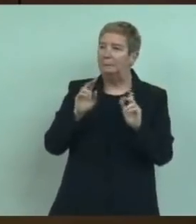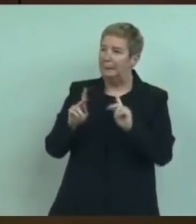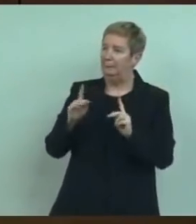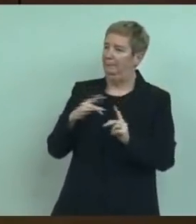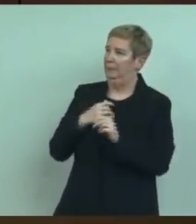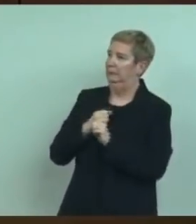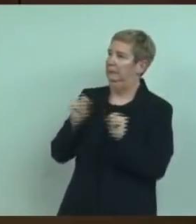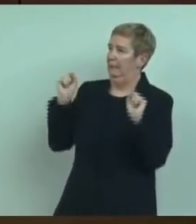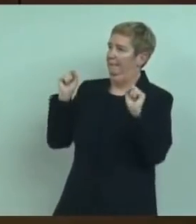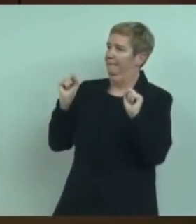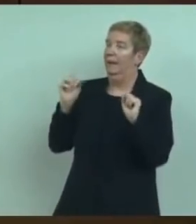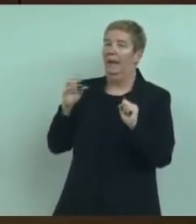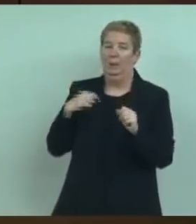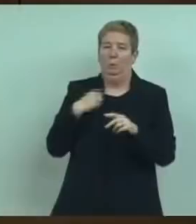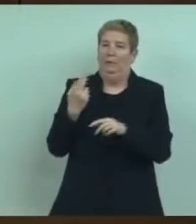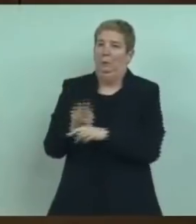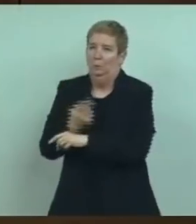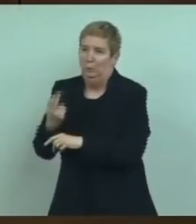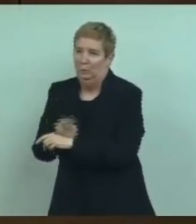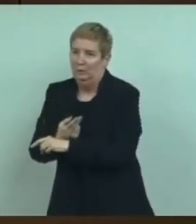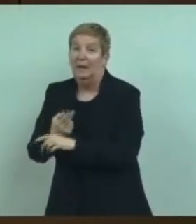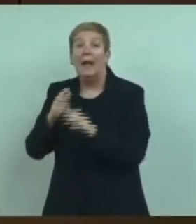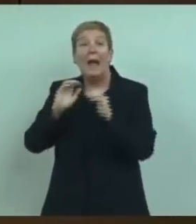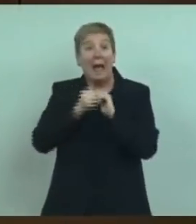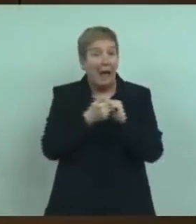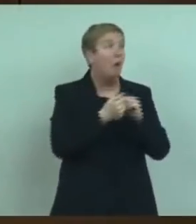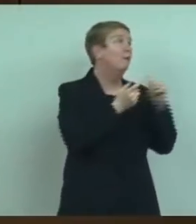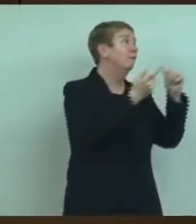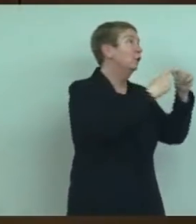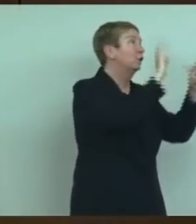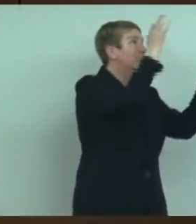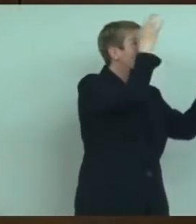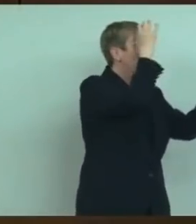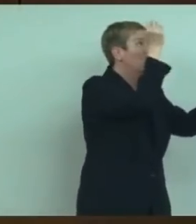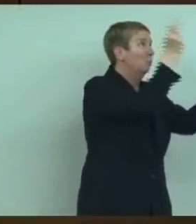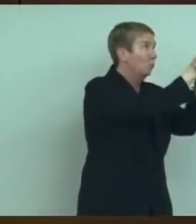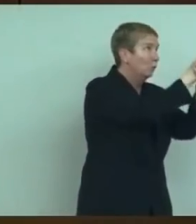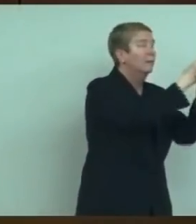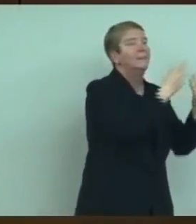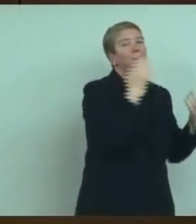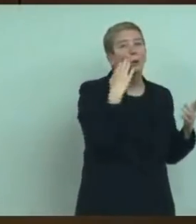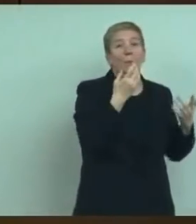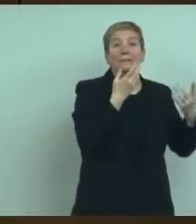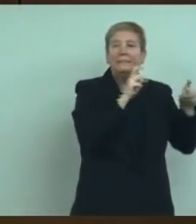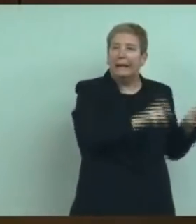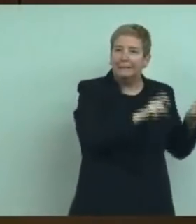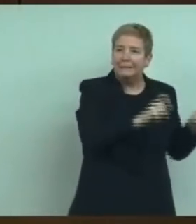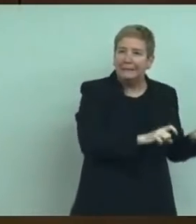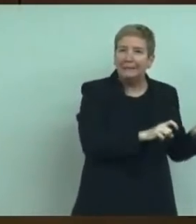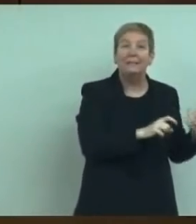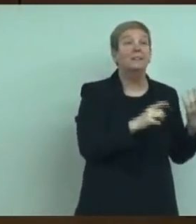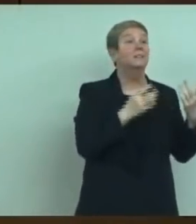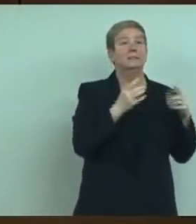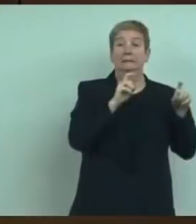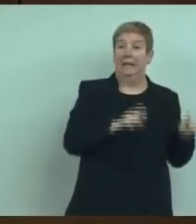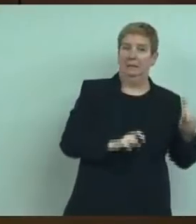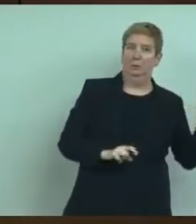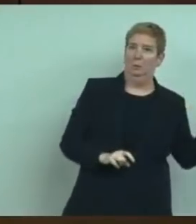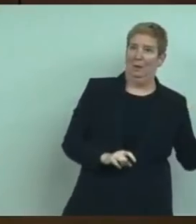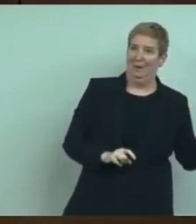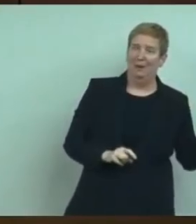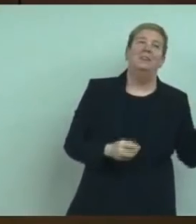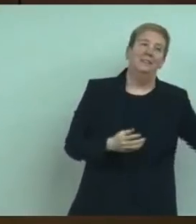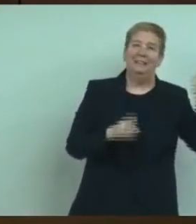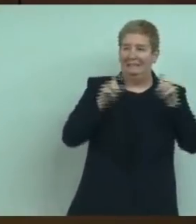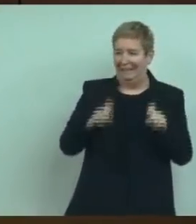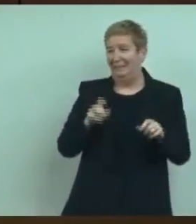they can be used, and we do that by getting federal approval. So they're tested. You know where they're they're tested before they get federal approval? They're